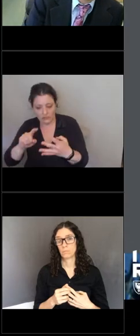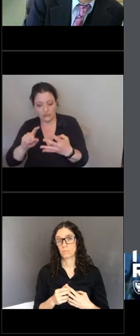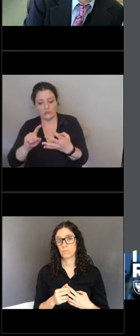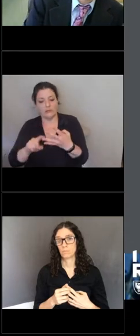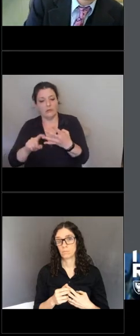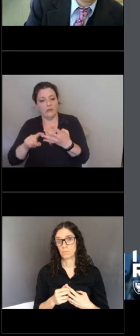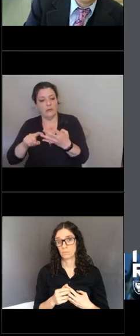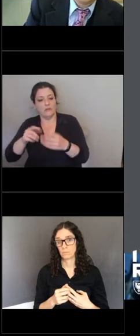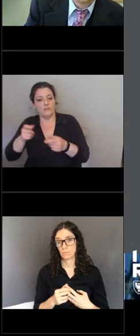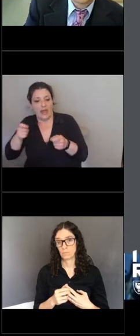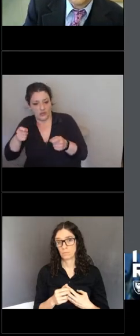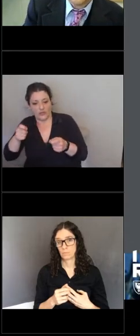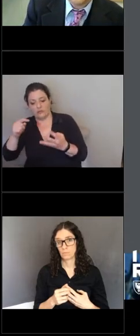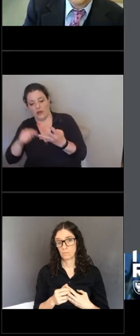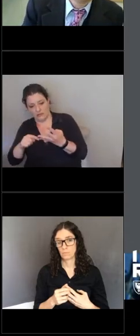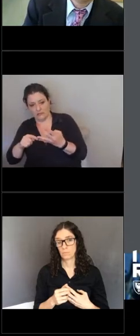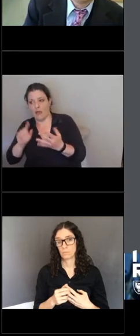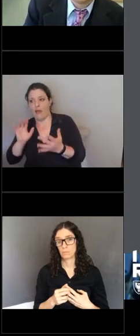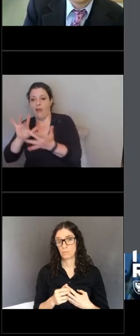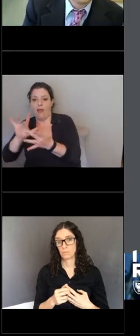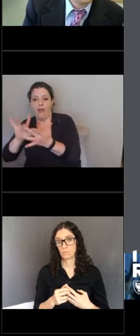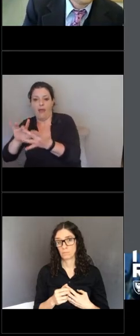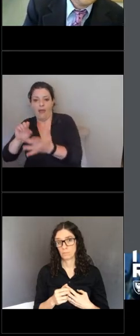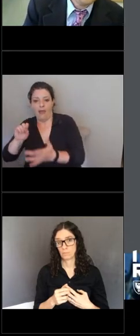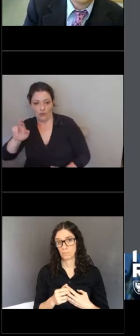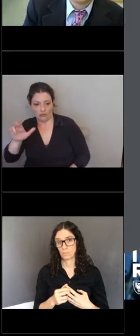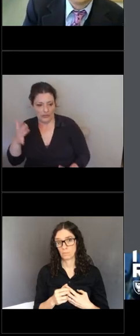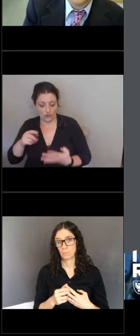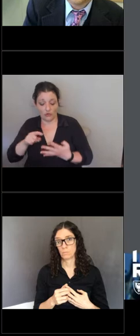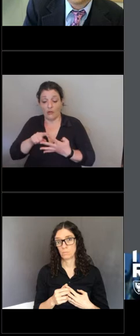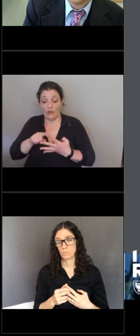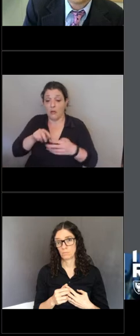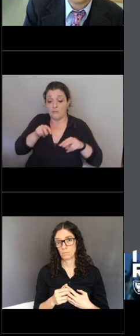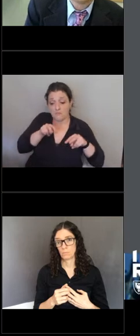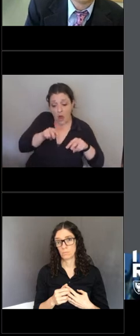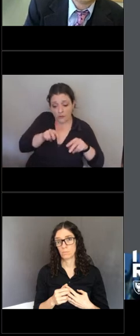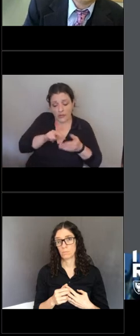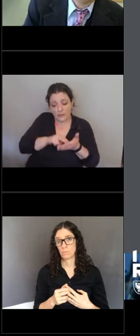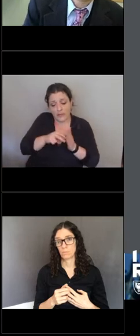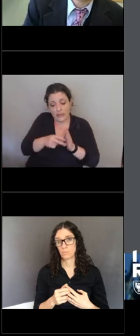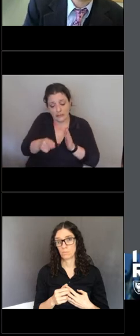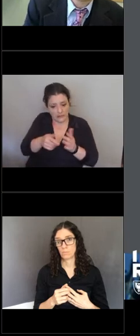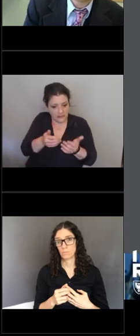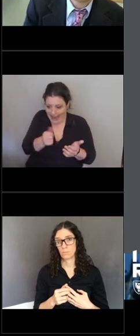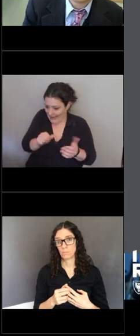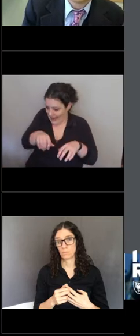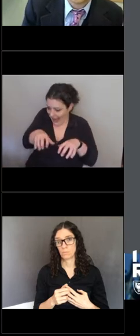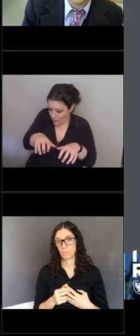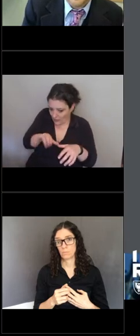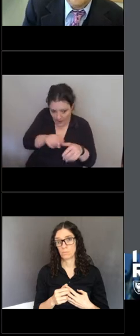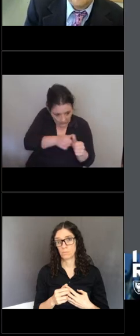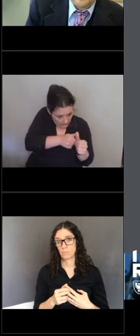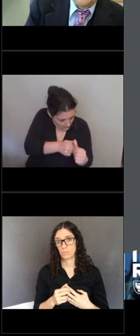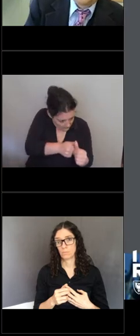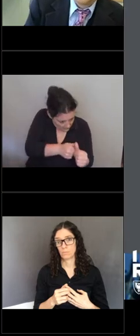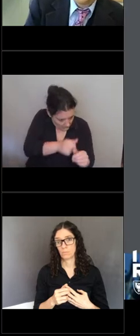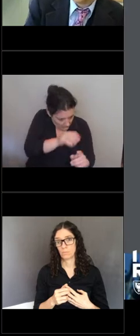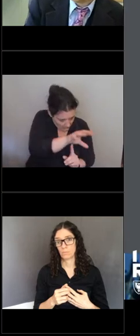that is tracking either abiotic or biotic conditions and seeing their transition over